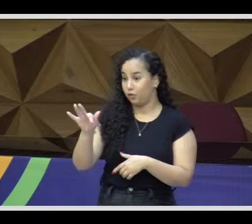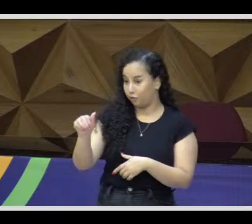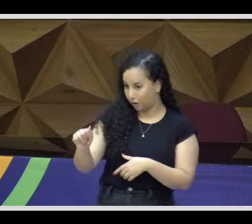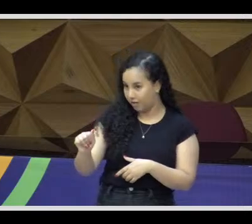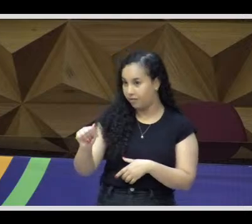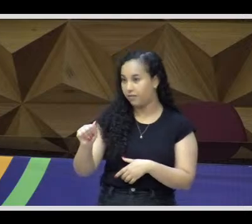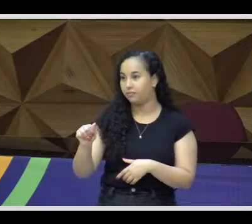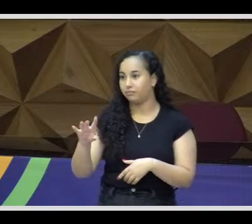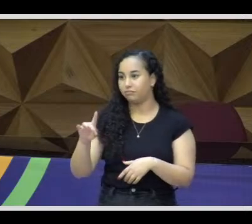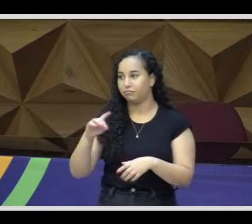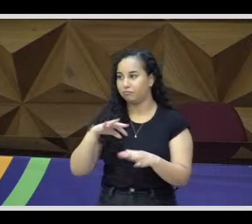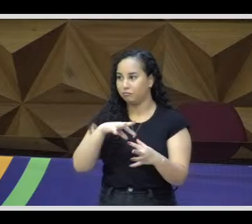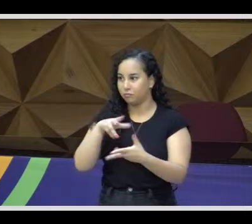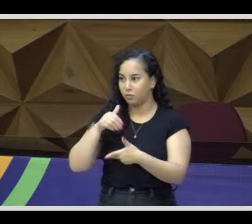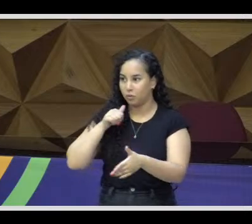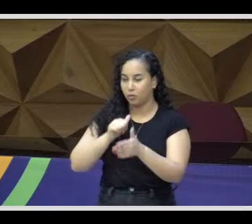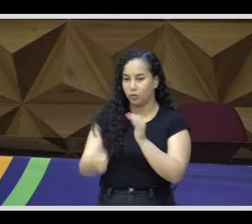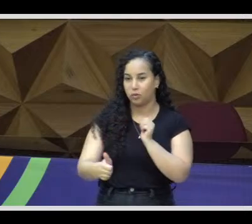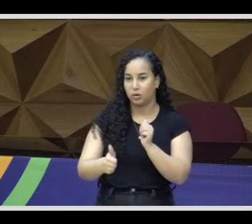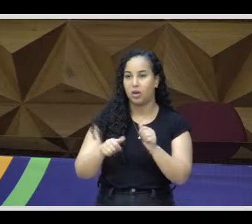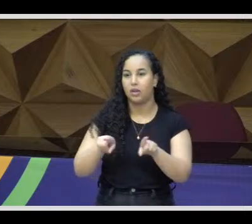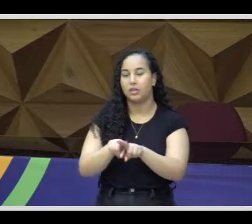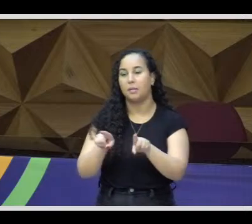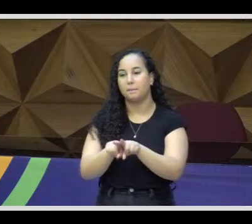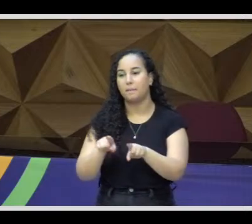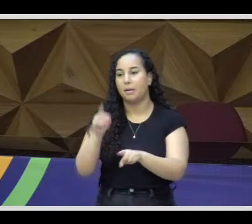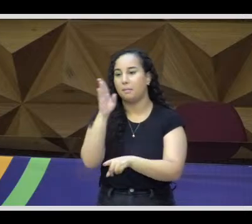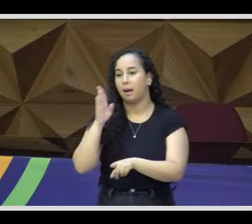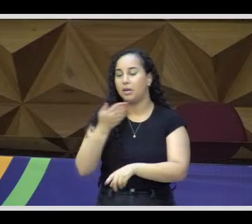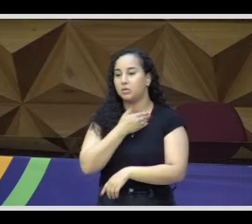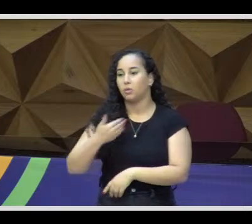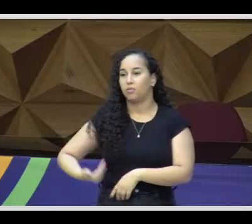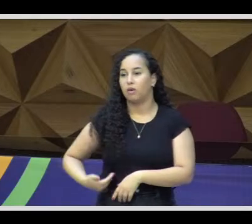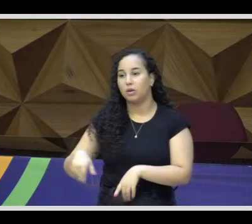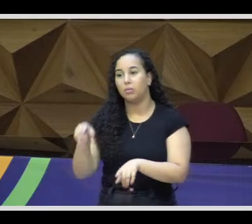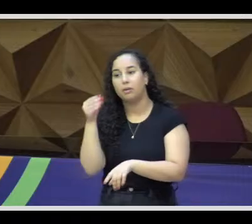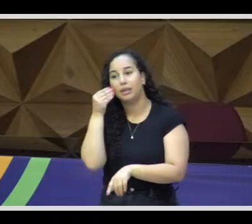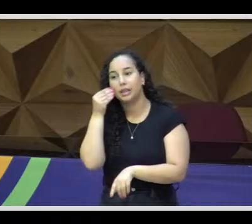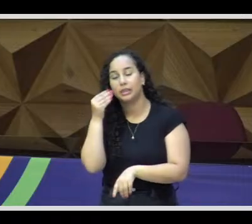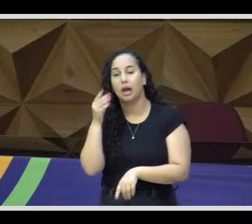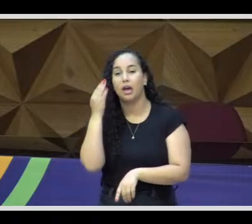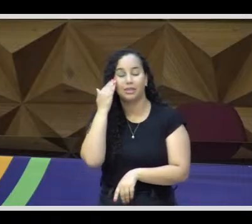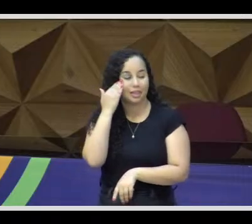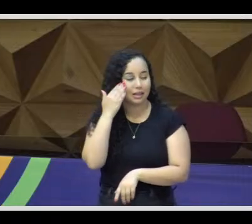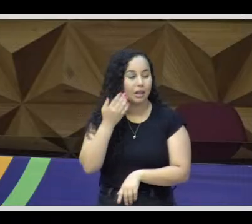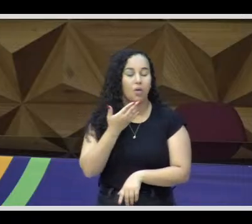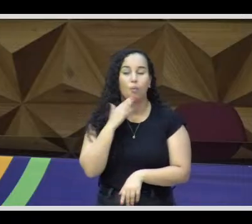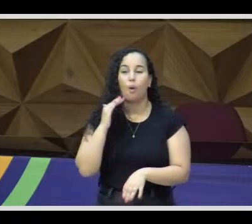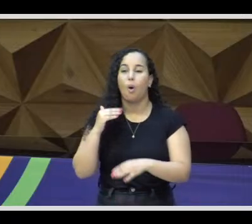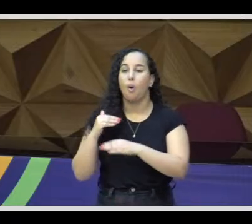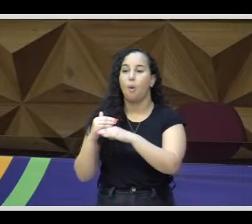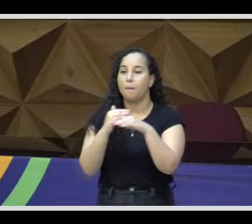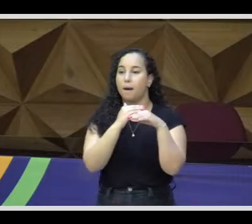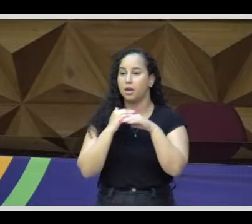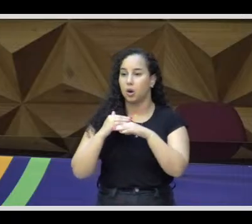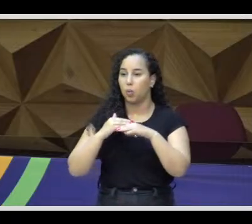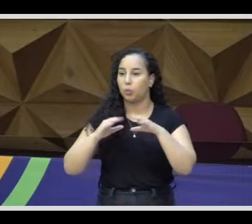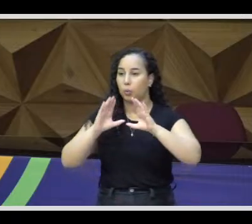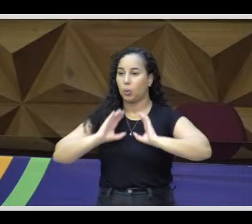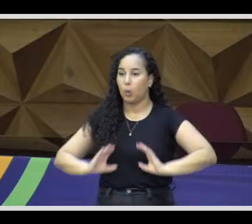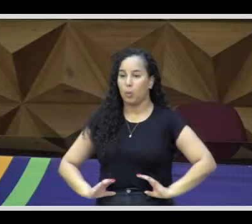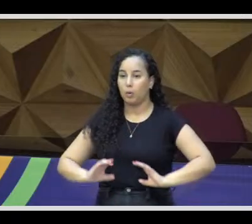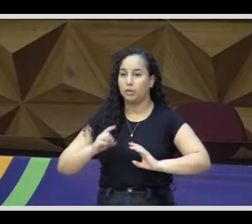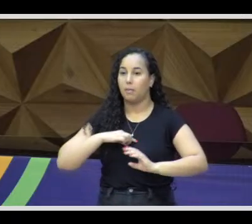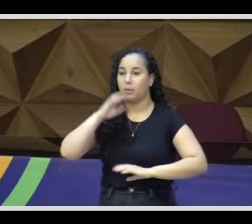Cup, and Brazilian government to try to understand the patterns of behavior